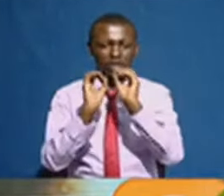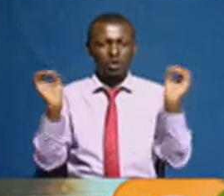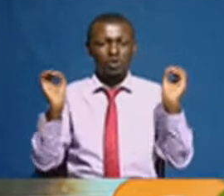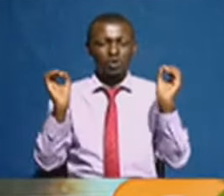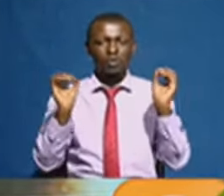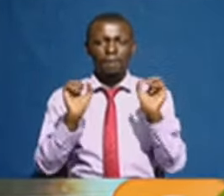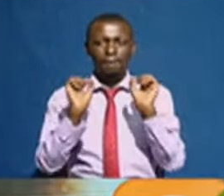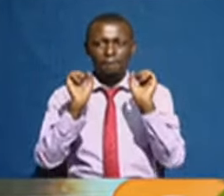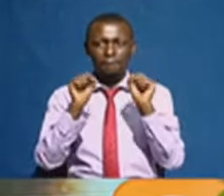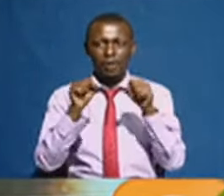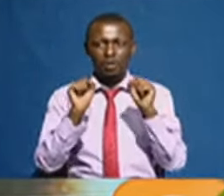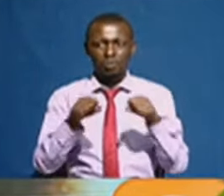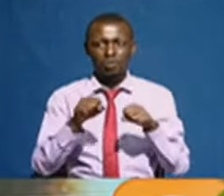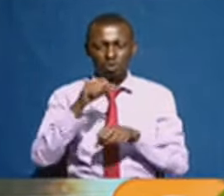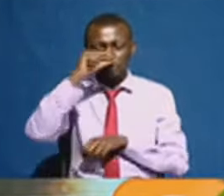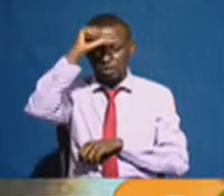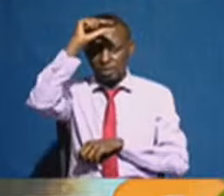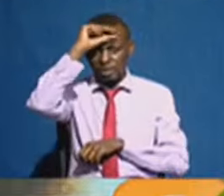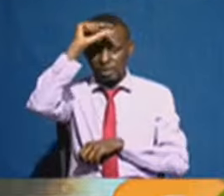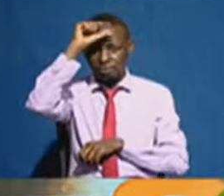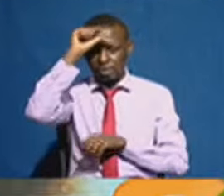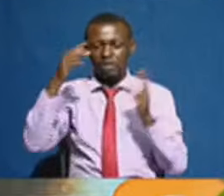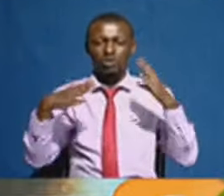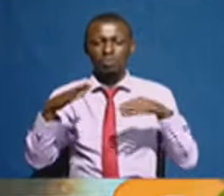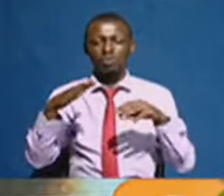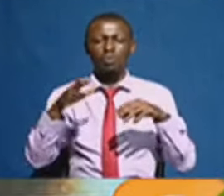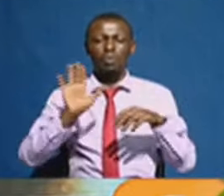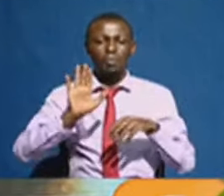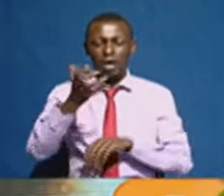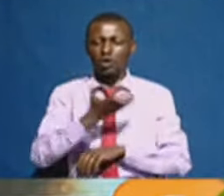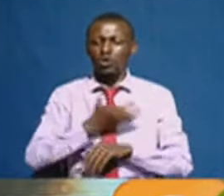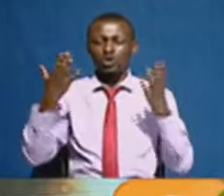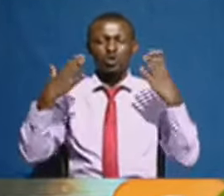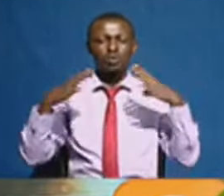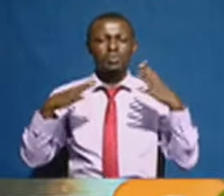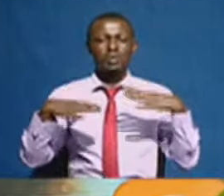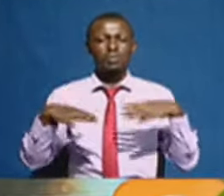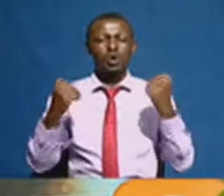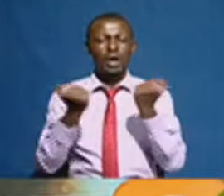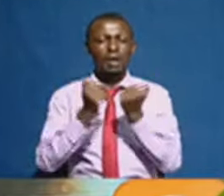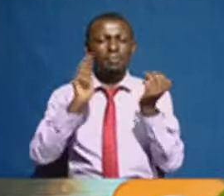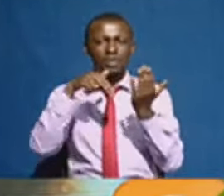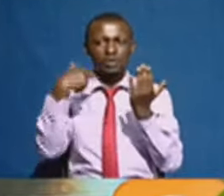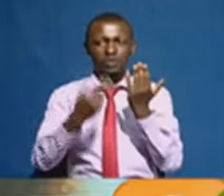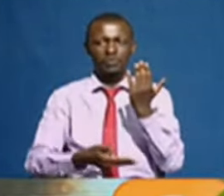sense of a government of the people by the people. And that is my sense tonight.